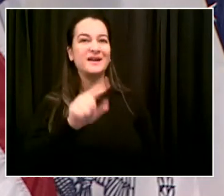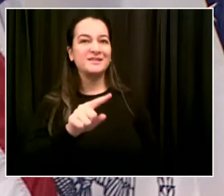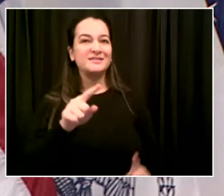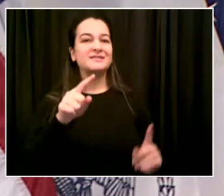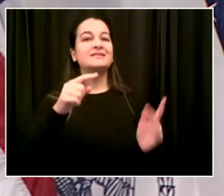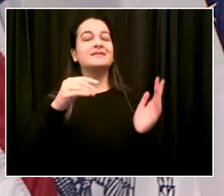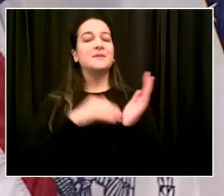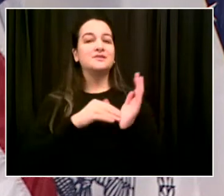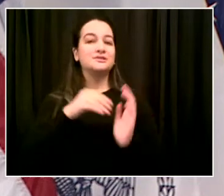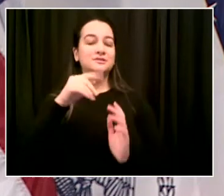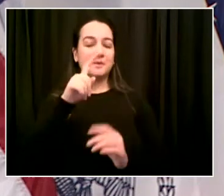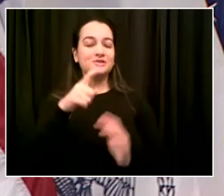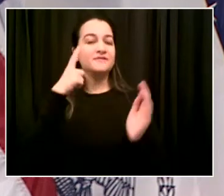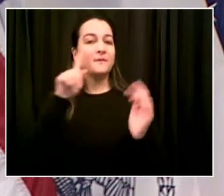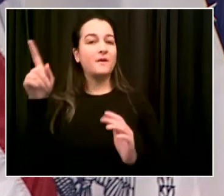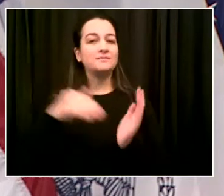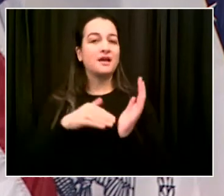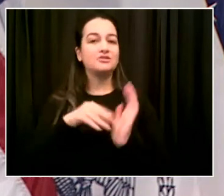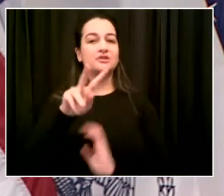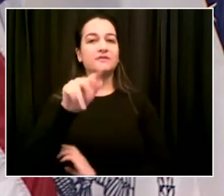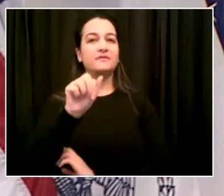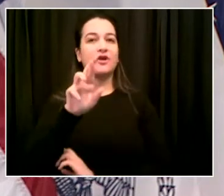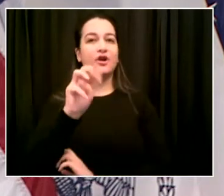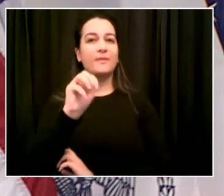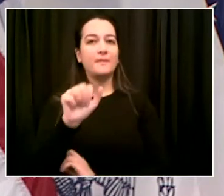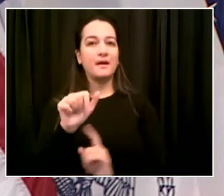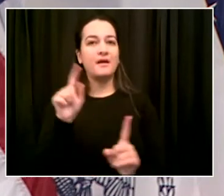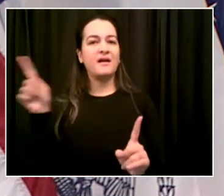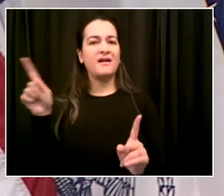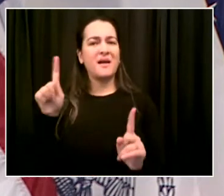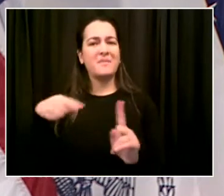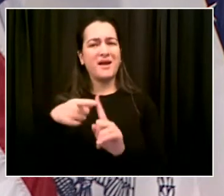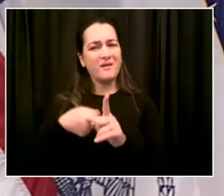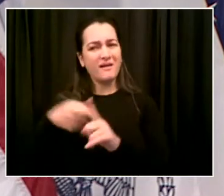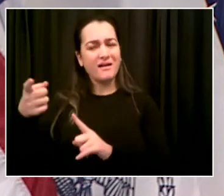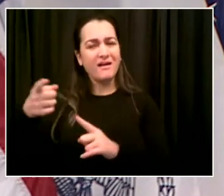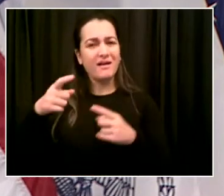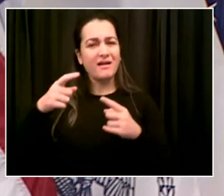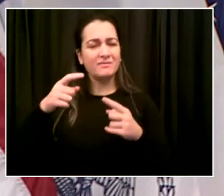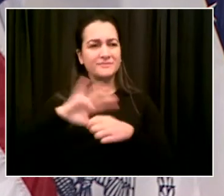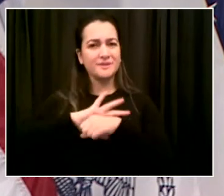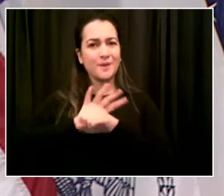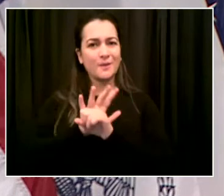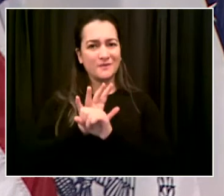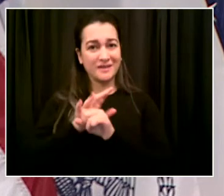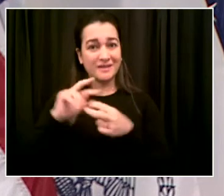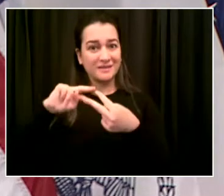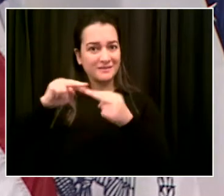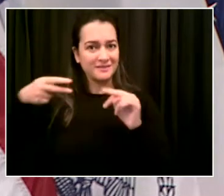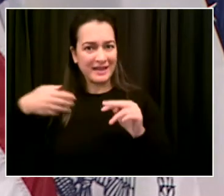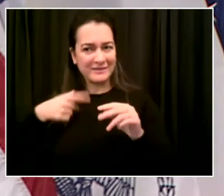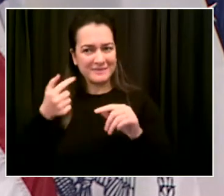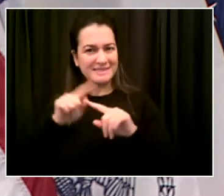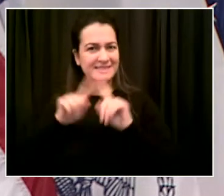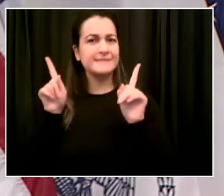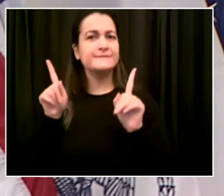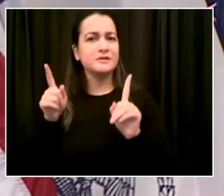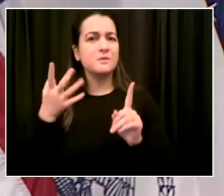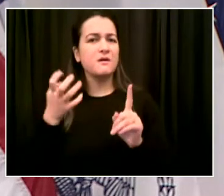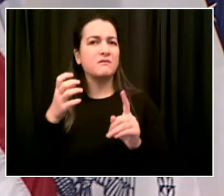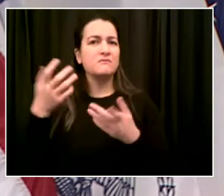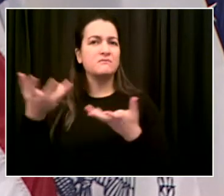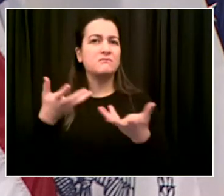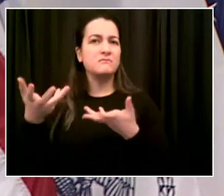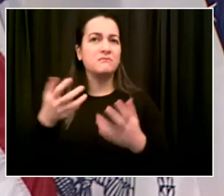to why the city has been so behind, especially when it comes to other countries, in sequencing these variants so far,